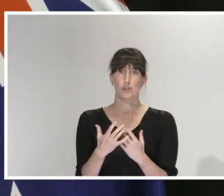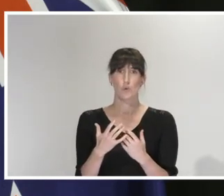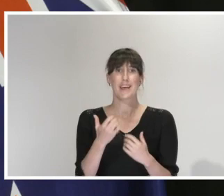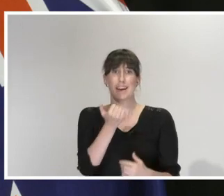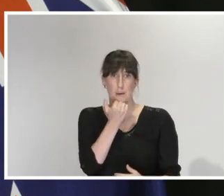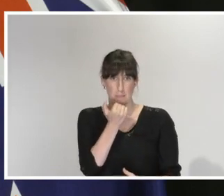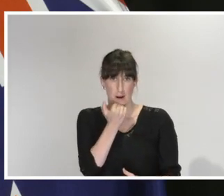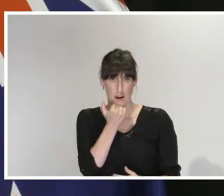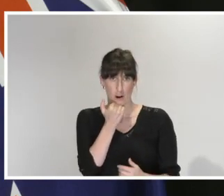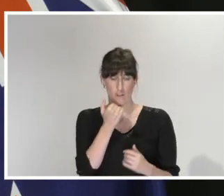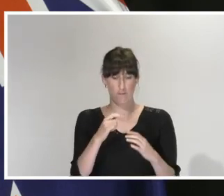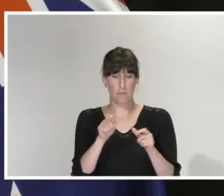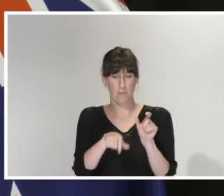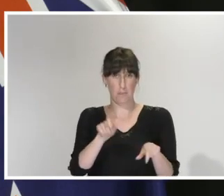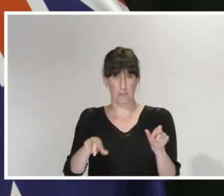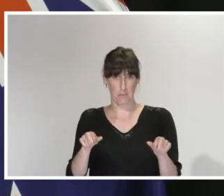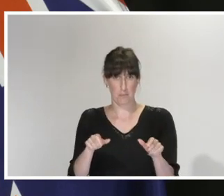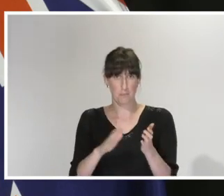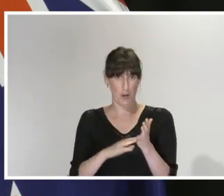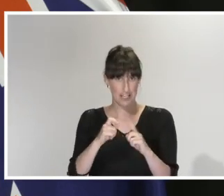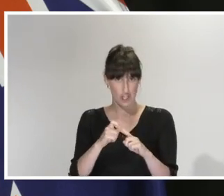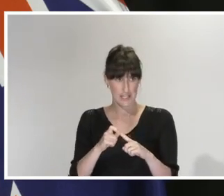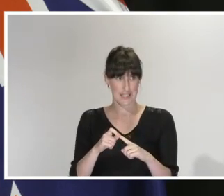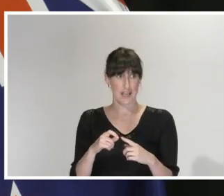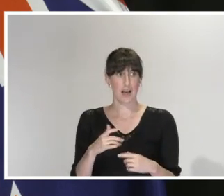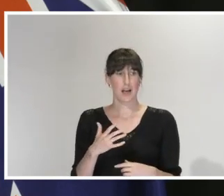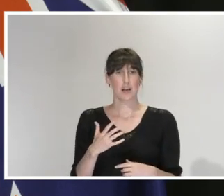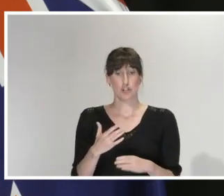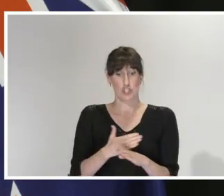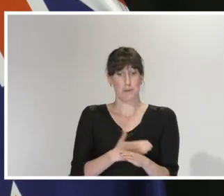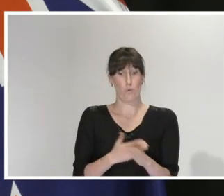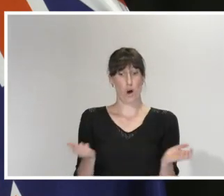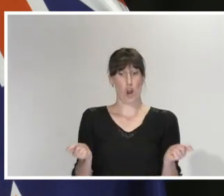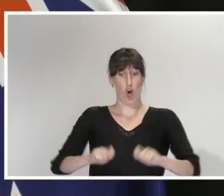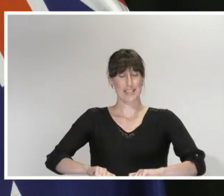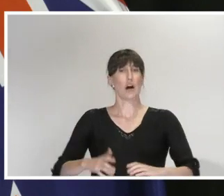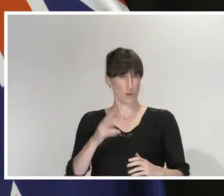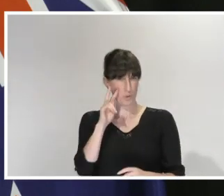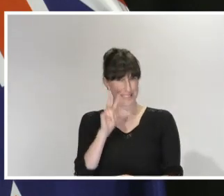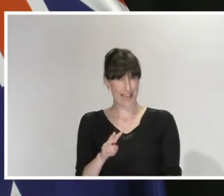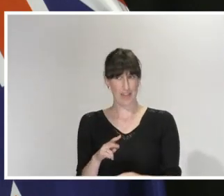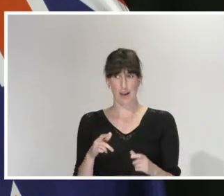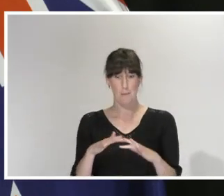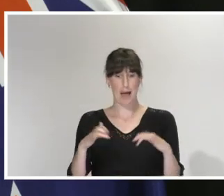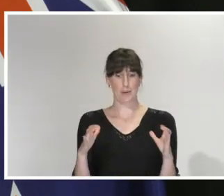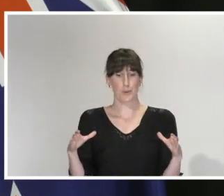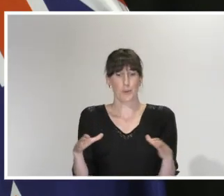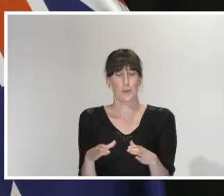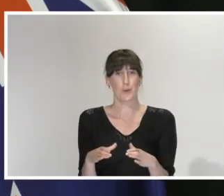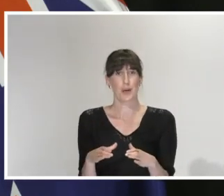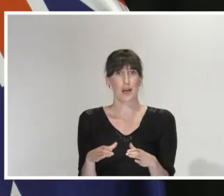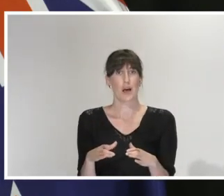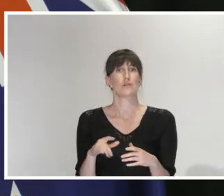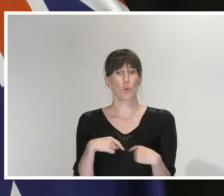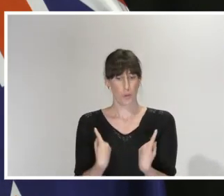chamber instead of the full 120, which we saw just before the lockdown. So Parliament is well set up for all of those